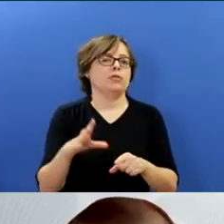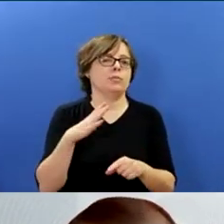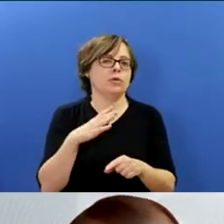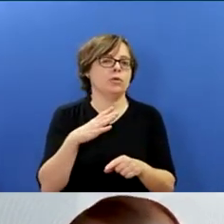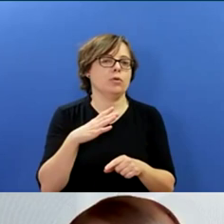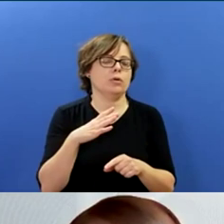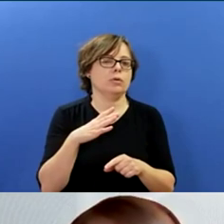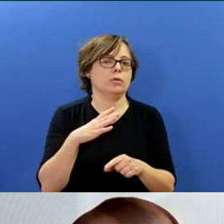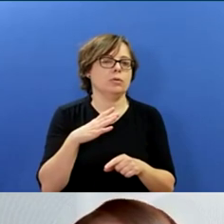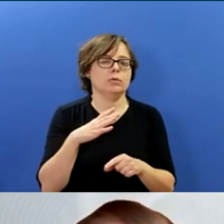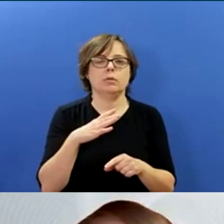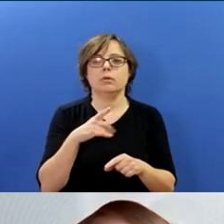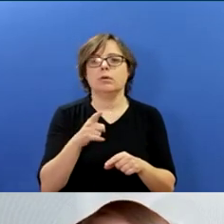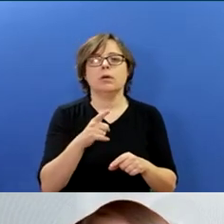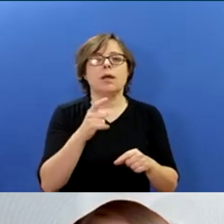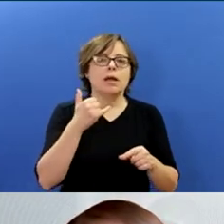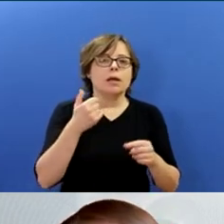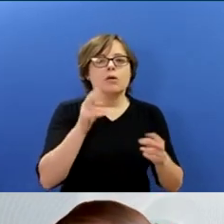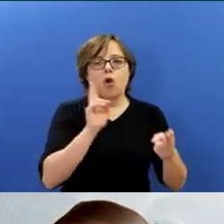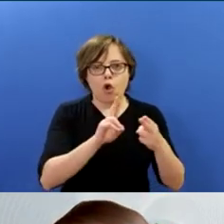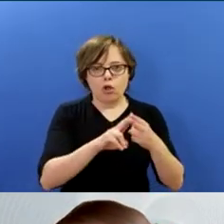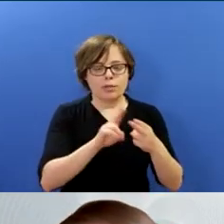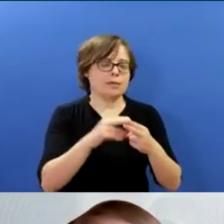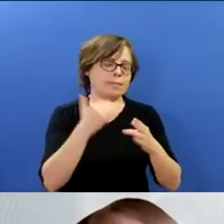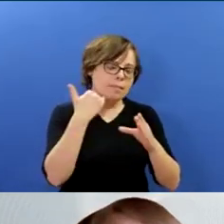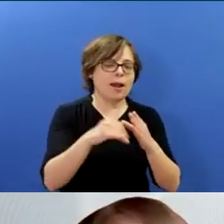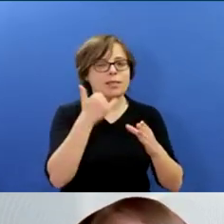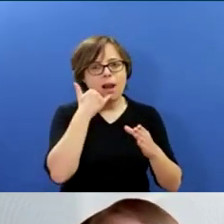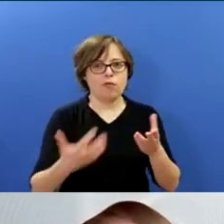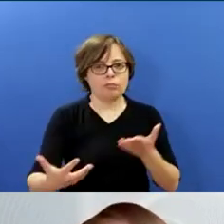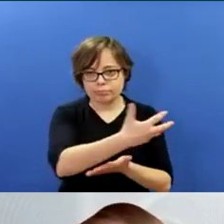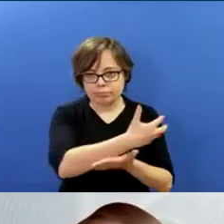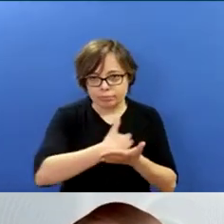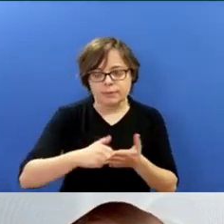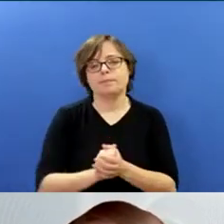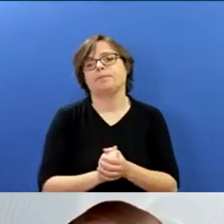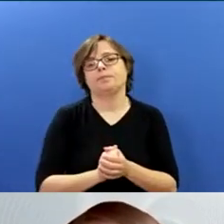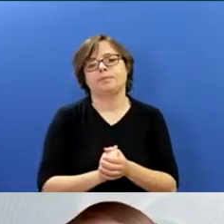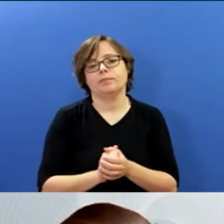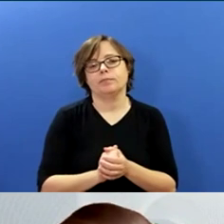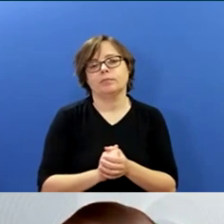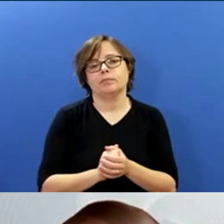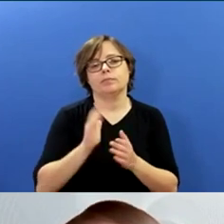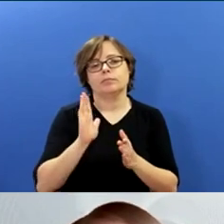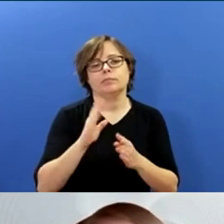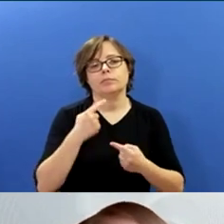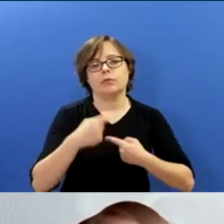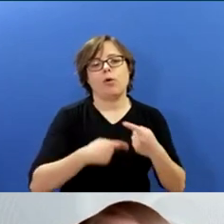report on their experiences with the renovation process, with the city, both positive and